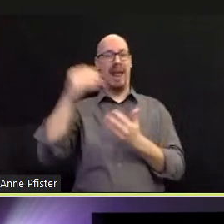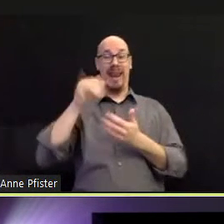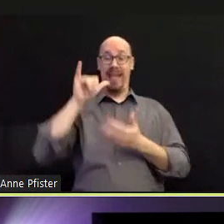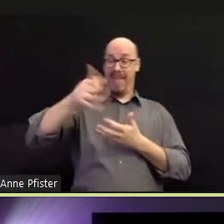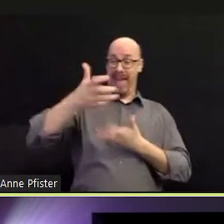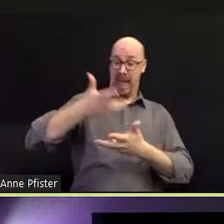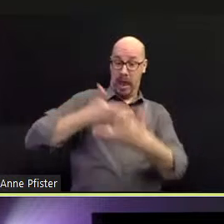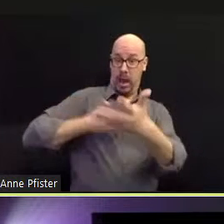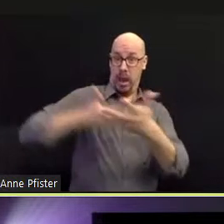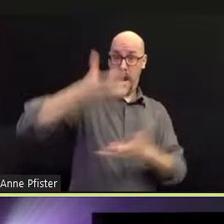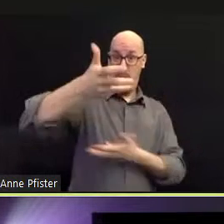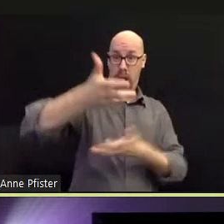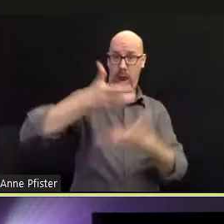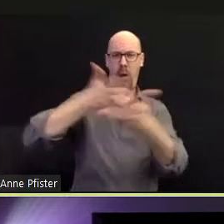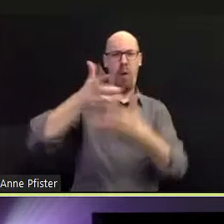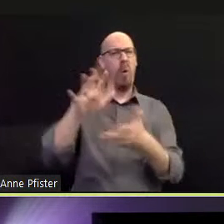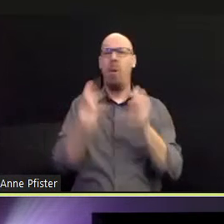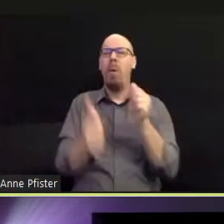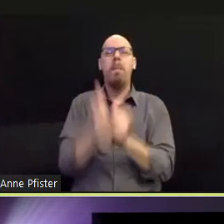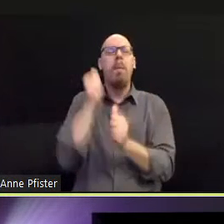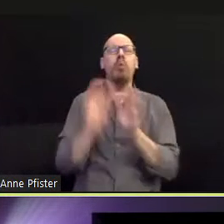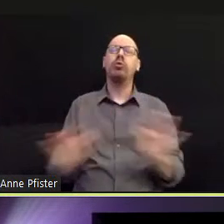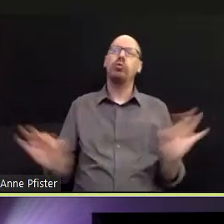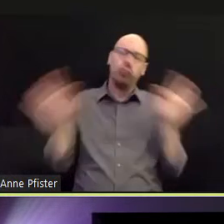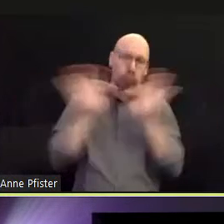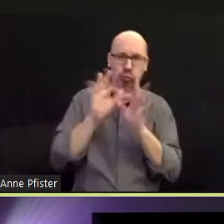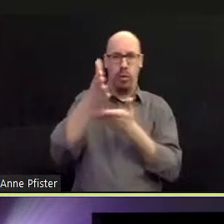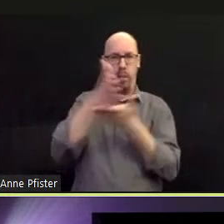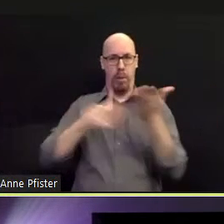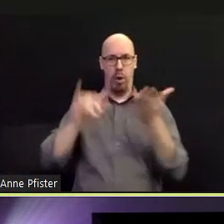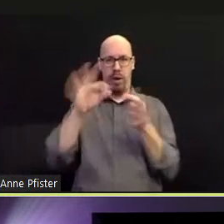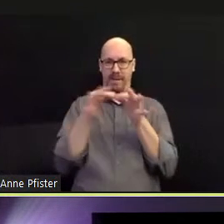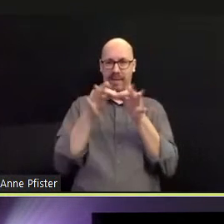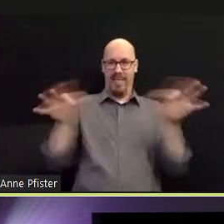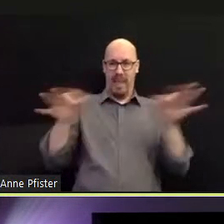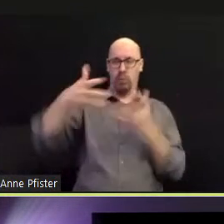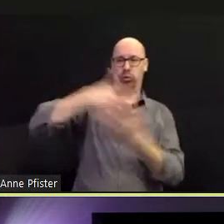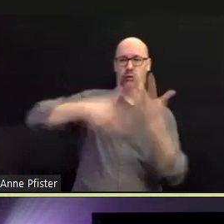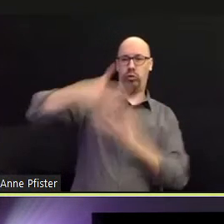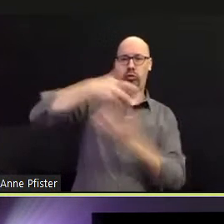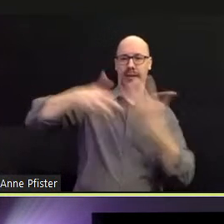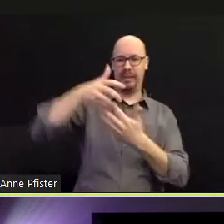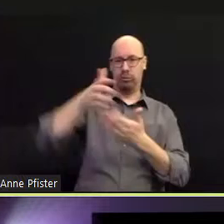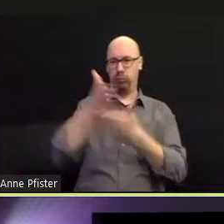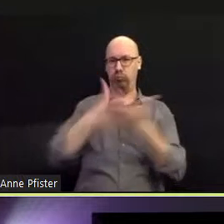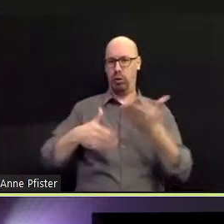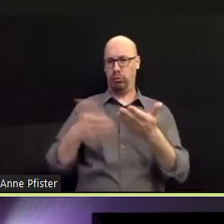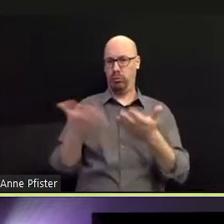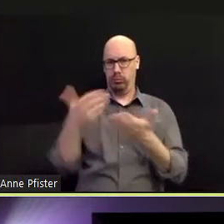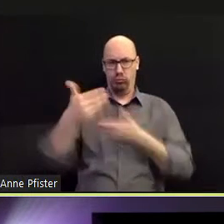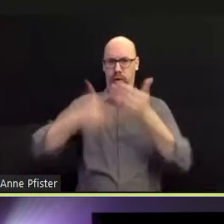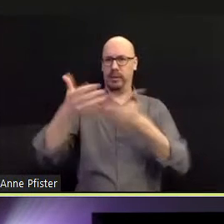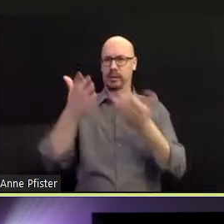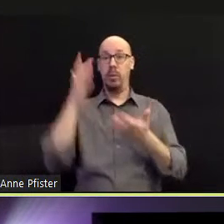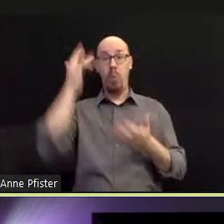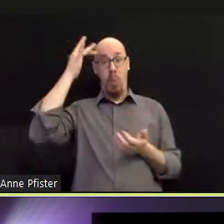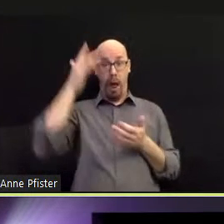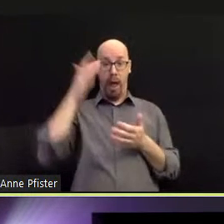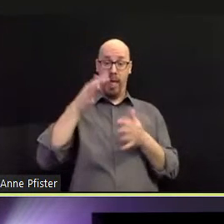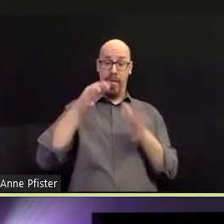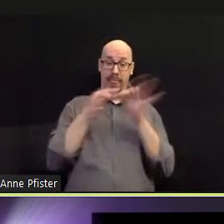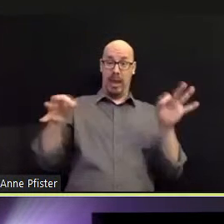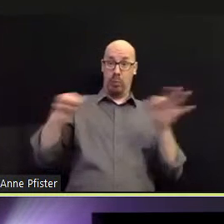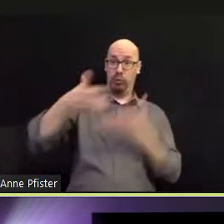is perhaps the most crucial component of the language socialization process, because socialization is an